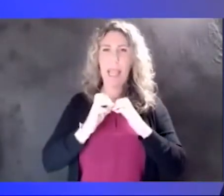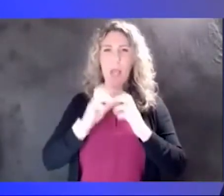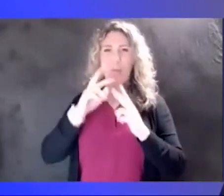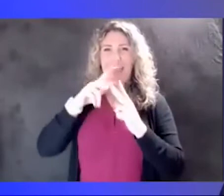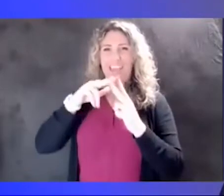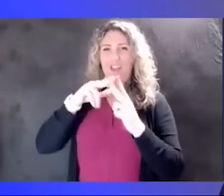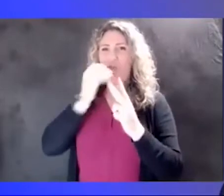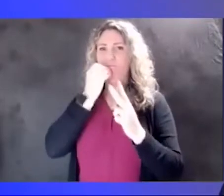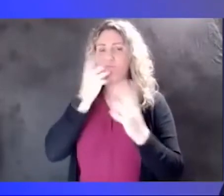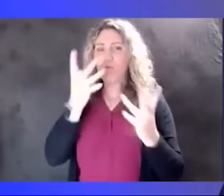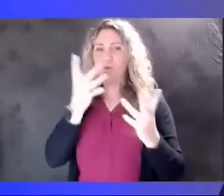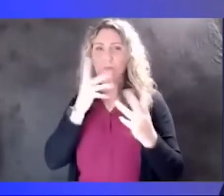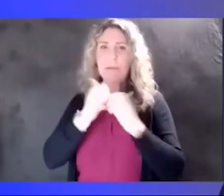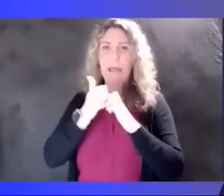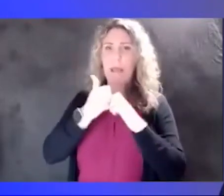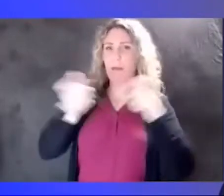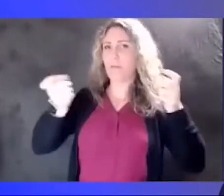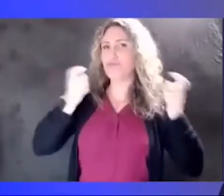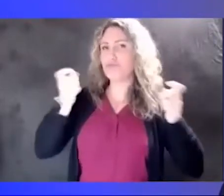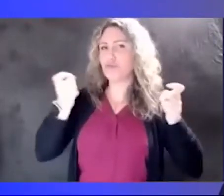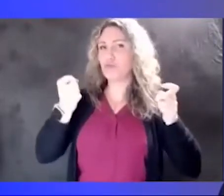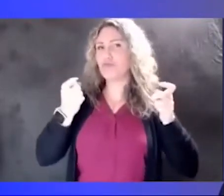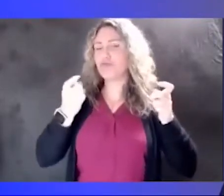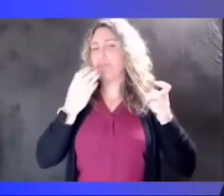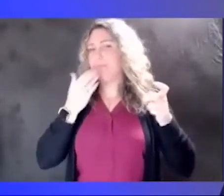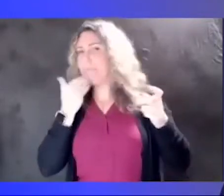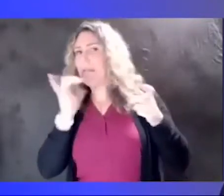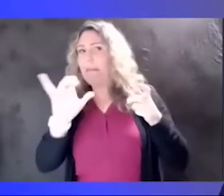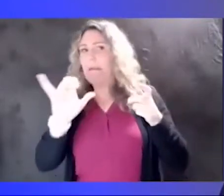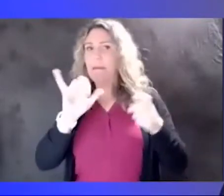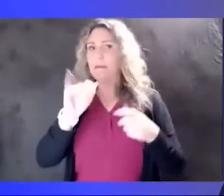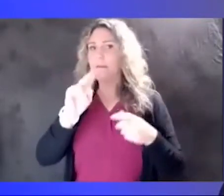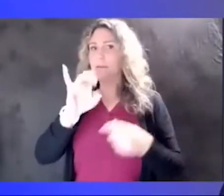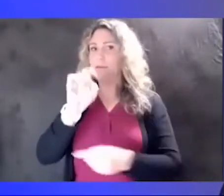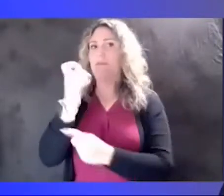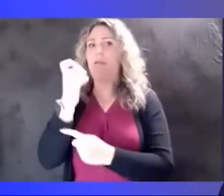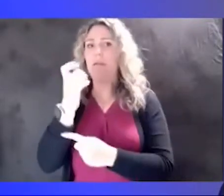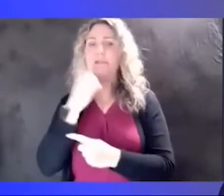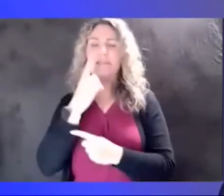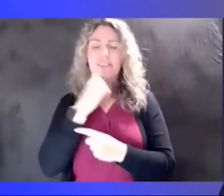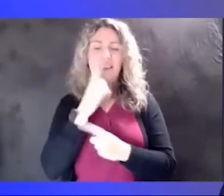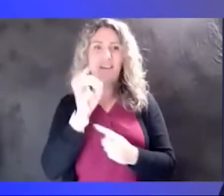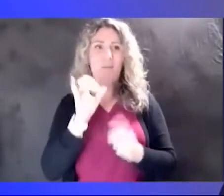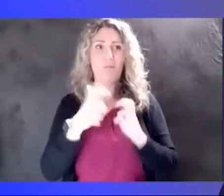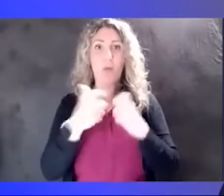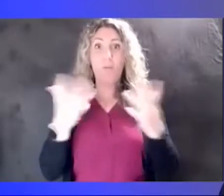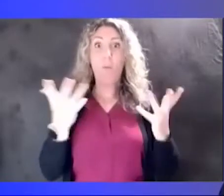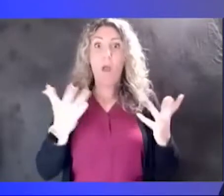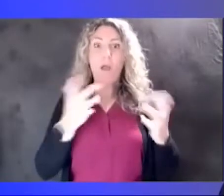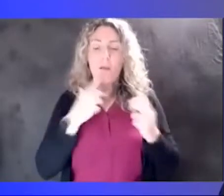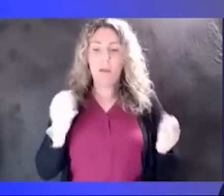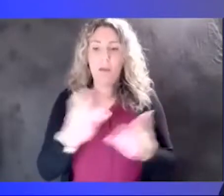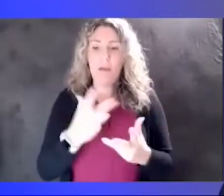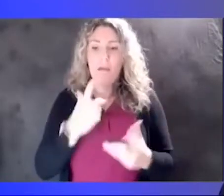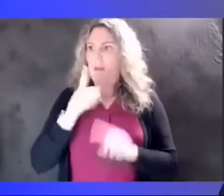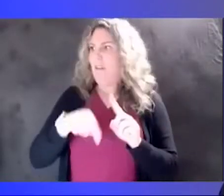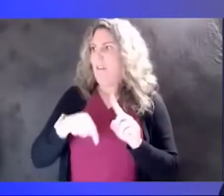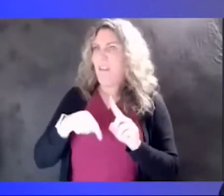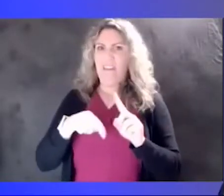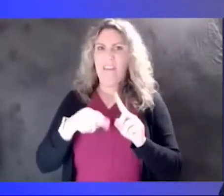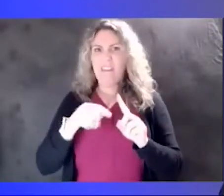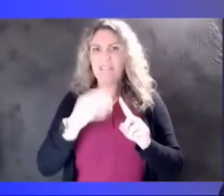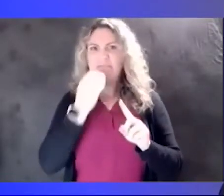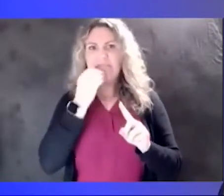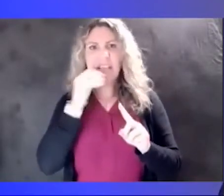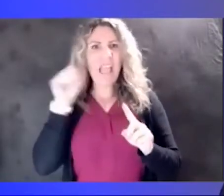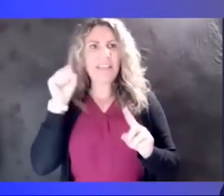control glycemic index. The problem with this is that we get in this fear of, oh gosh, I can't have carrots. Boy, they're pushing 50, or onions,